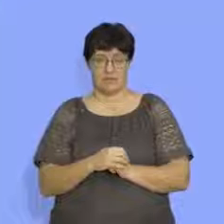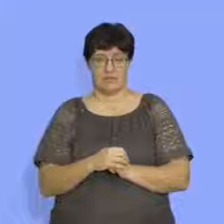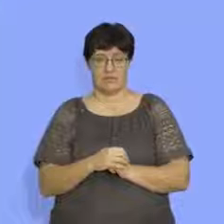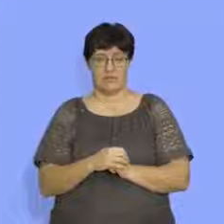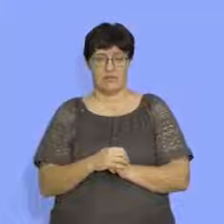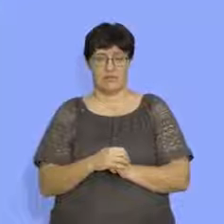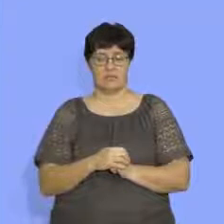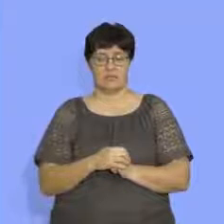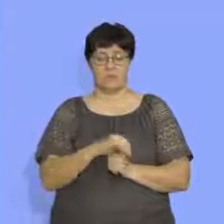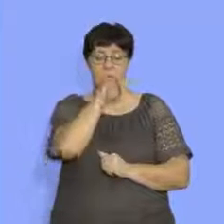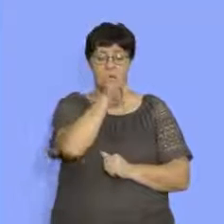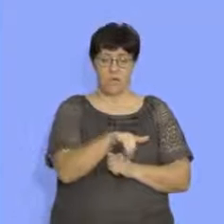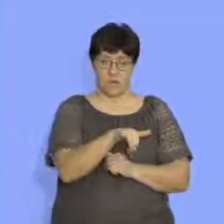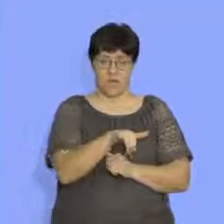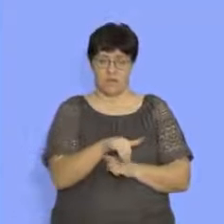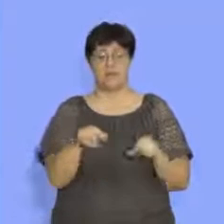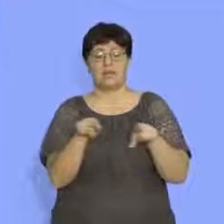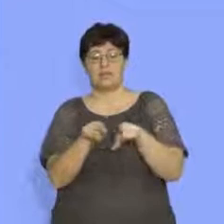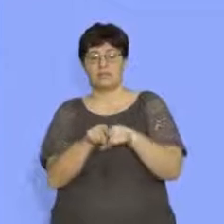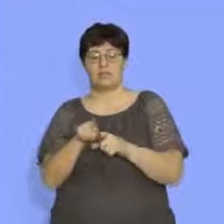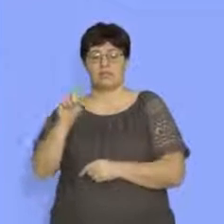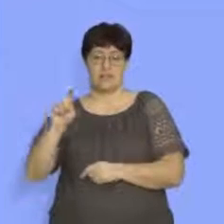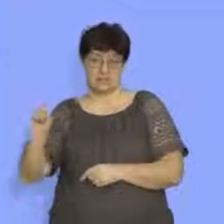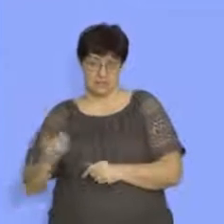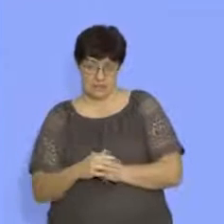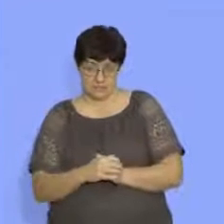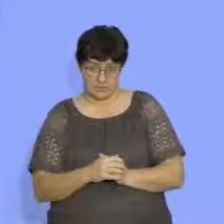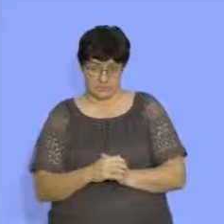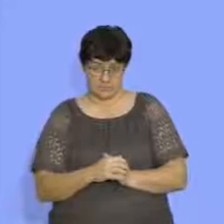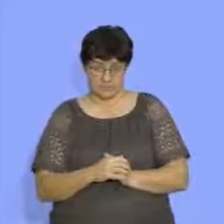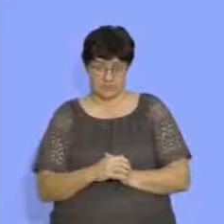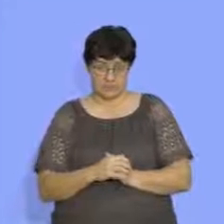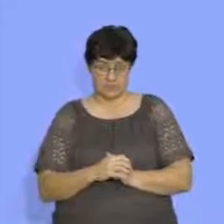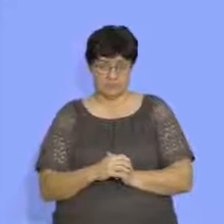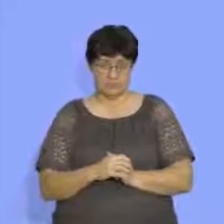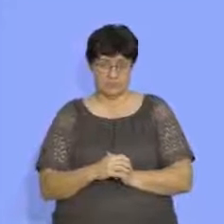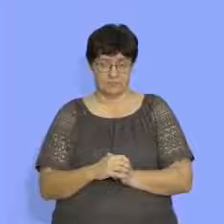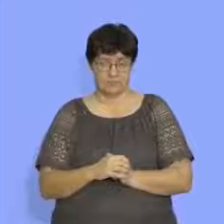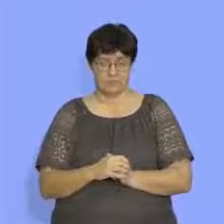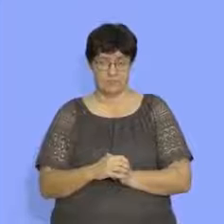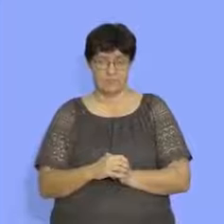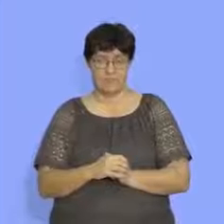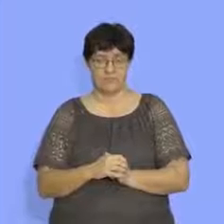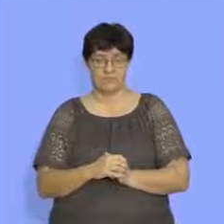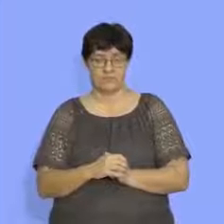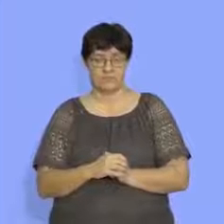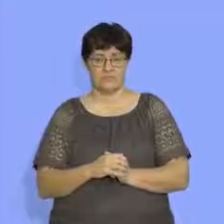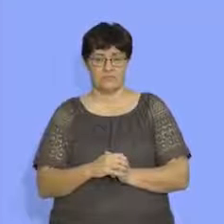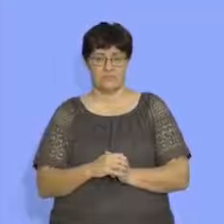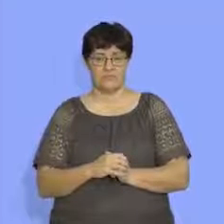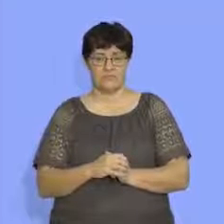right? And then I will say let the Y be equals to the tuk-tuks.